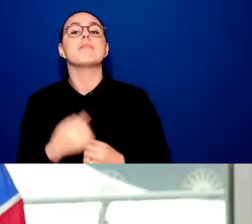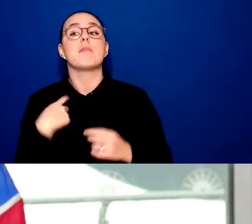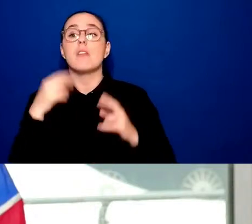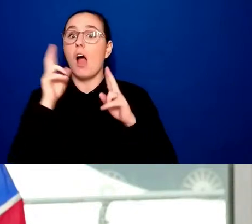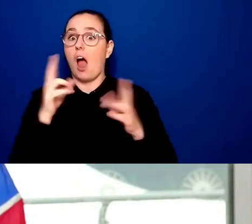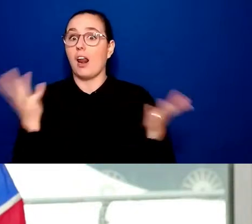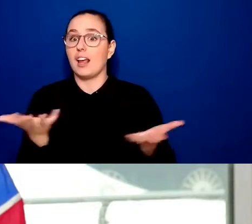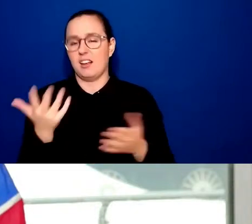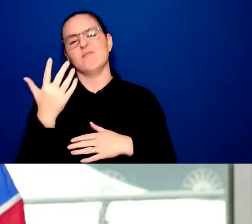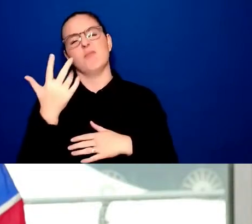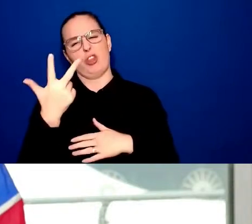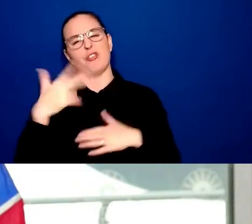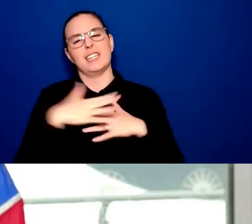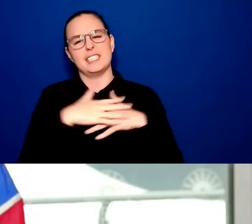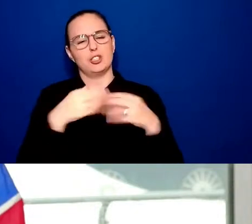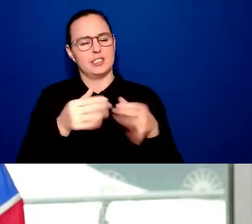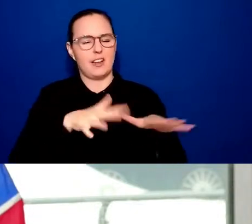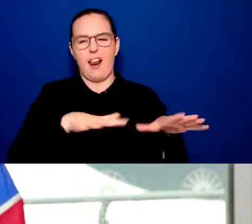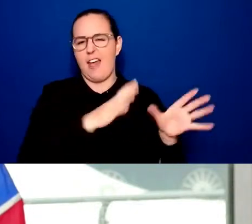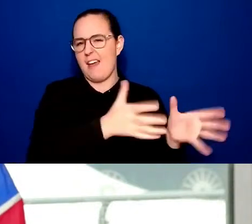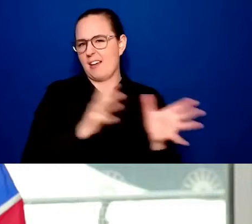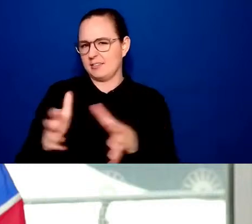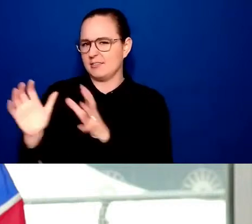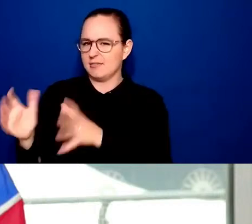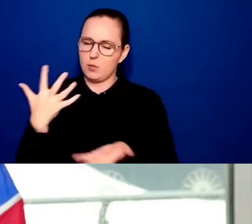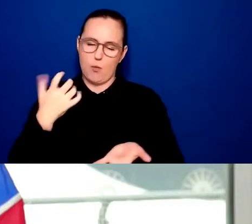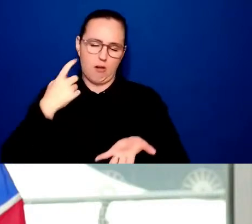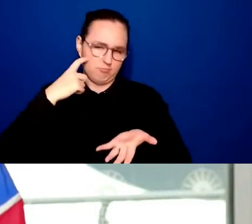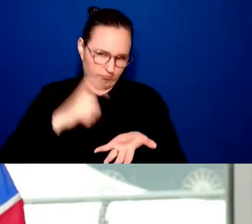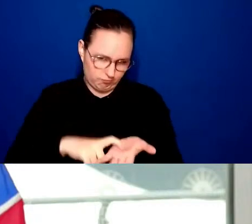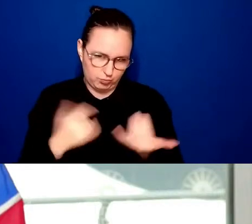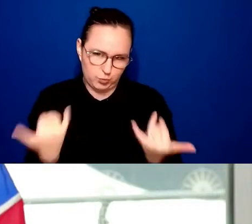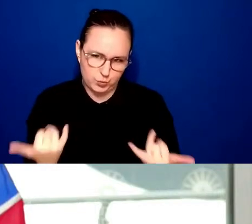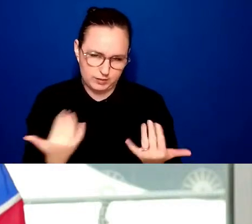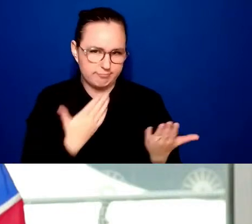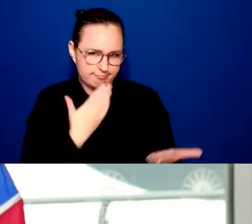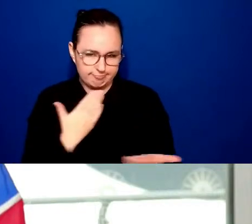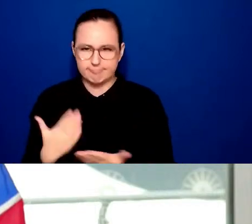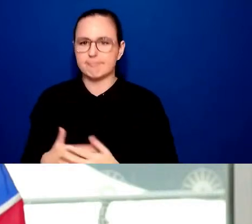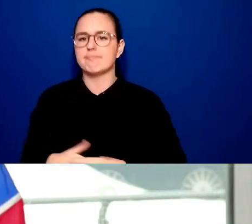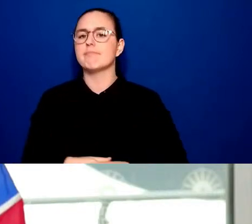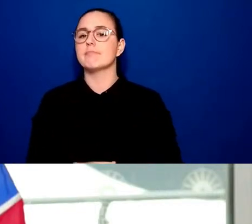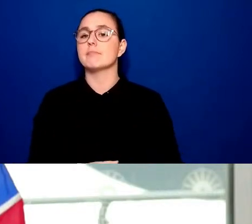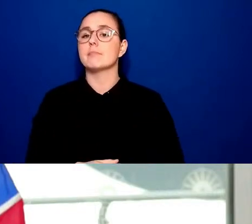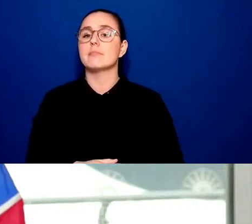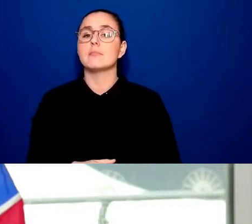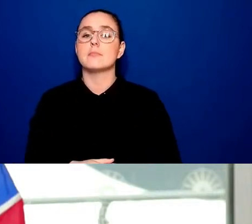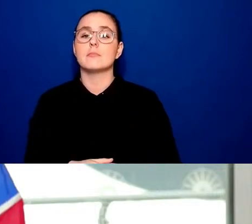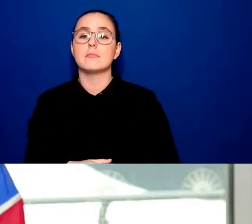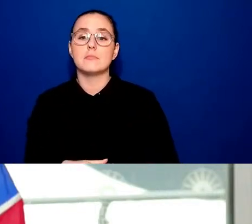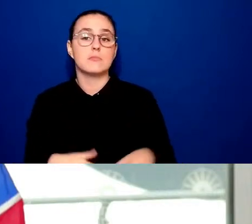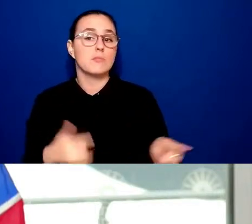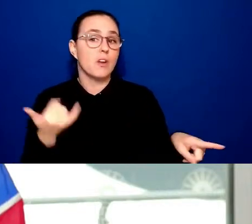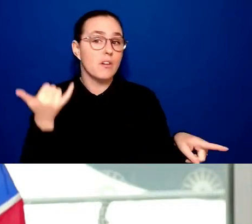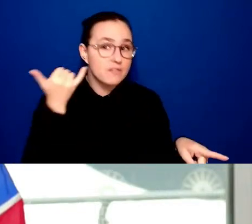Tsleil-Waututh First Nations. This is for everyone on the phone, everyone in the media. We will be